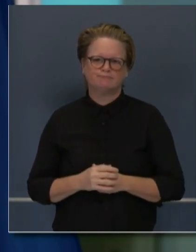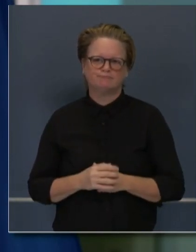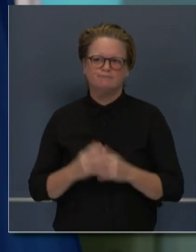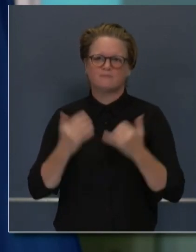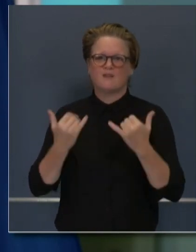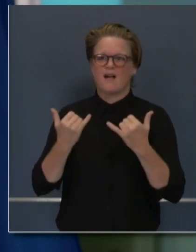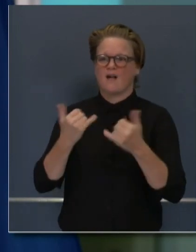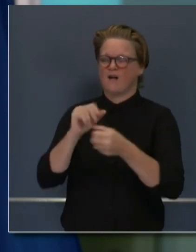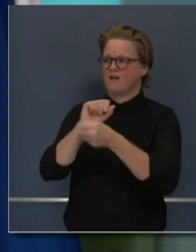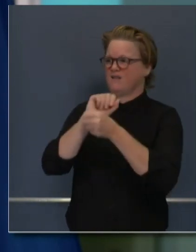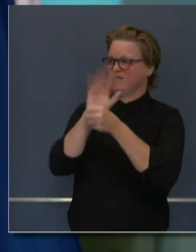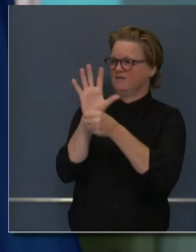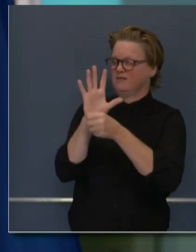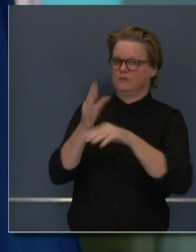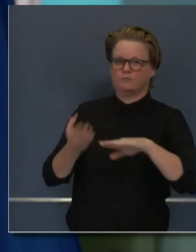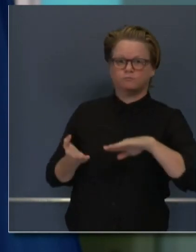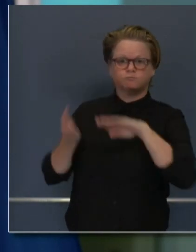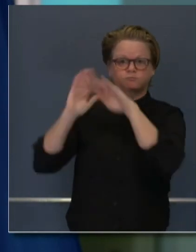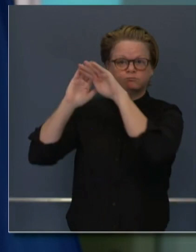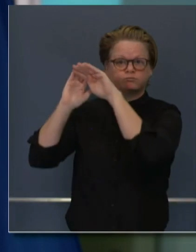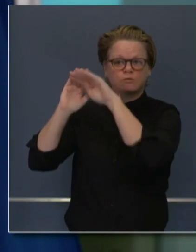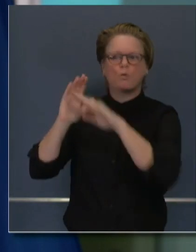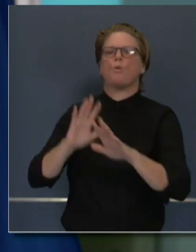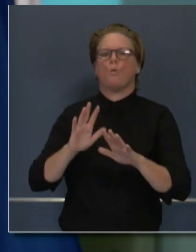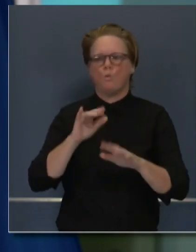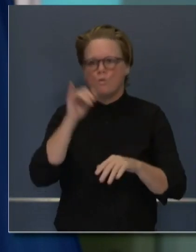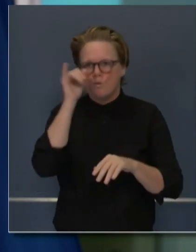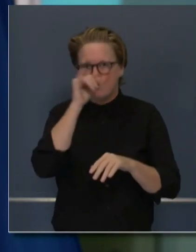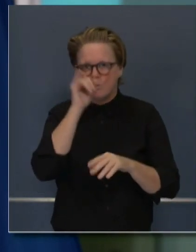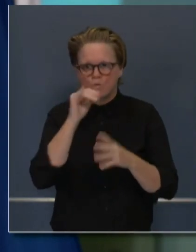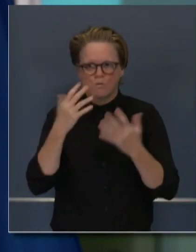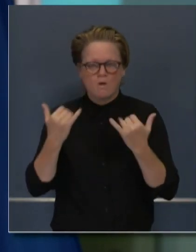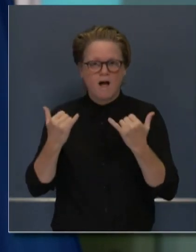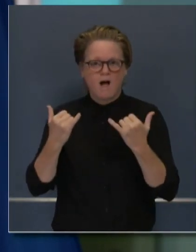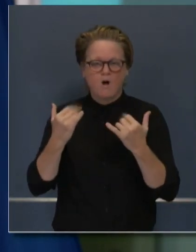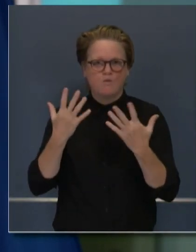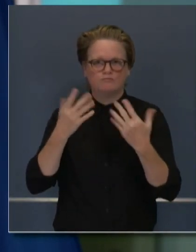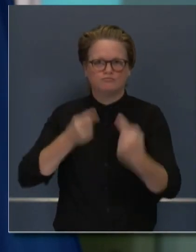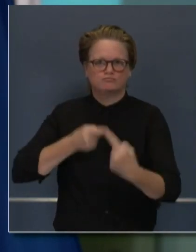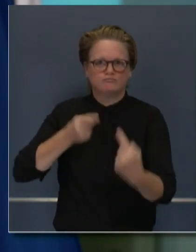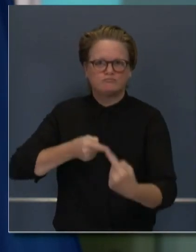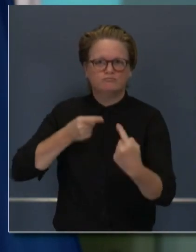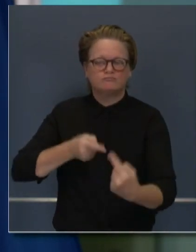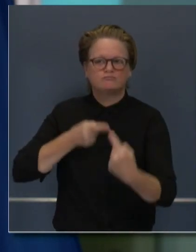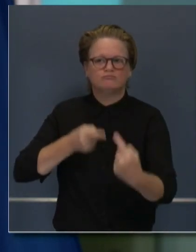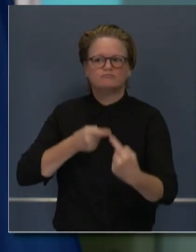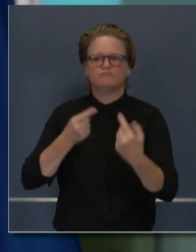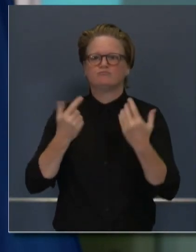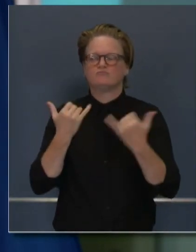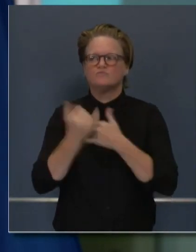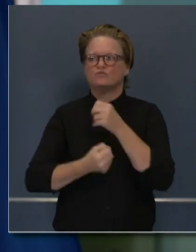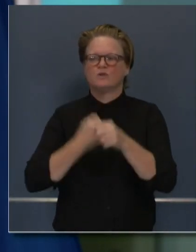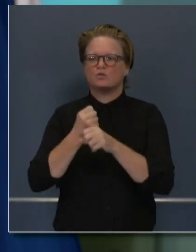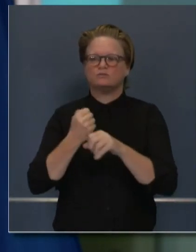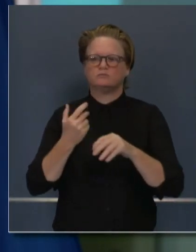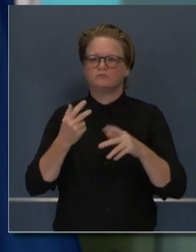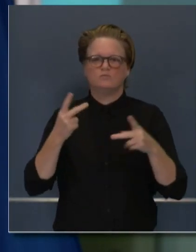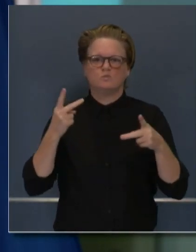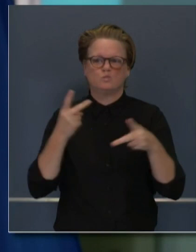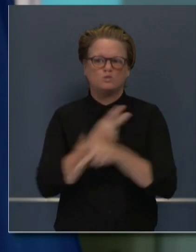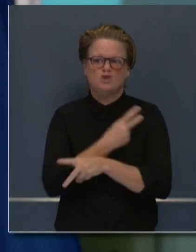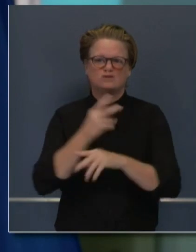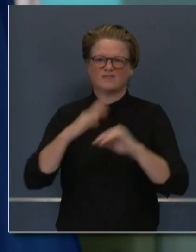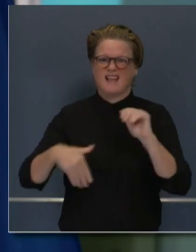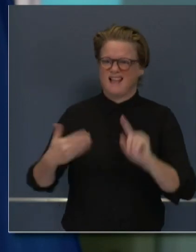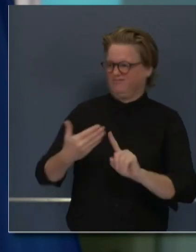perhaps the most difficult and challenging time throughout this year, and certainly since the beginning of this